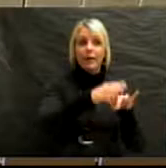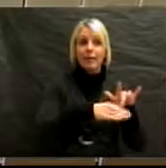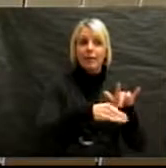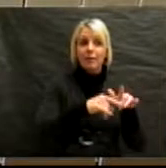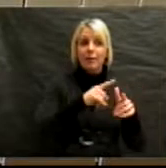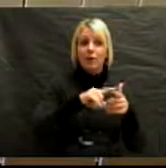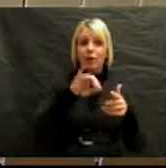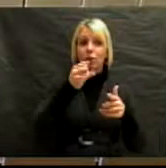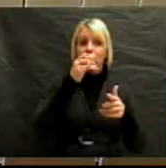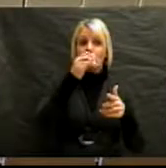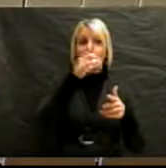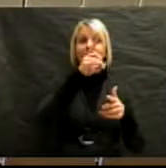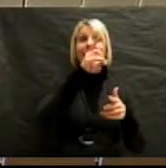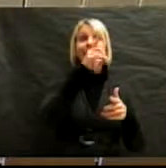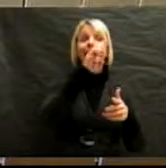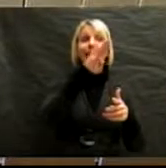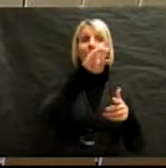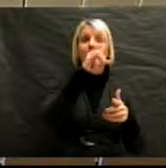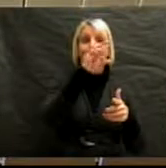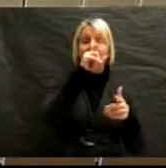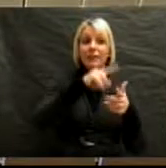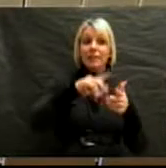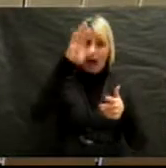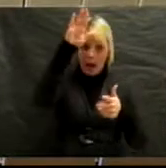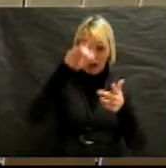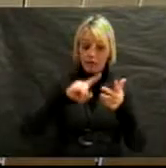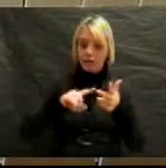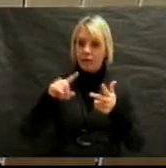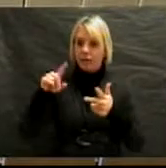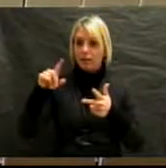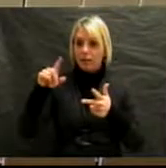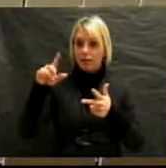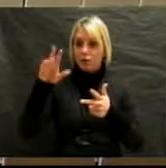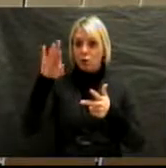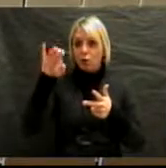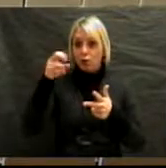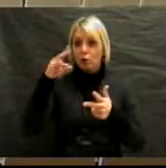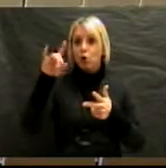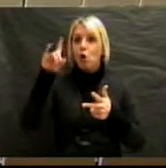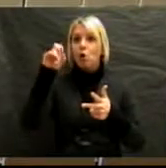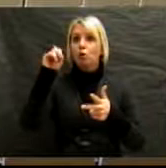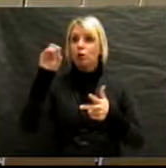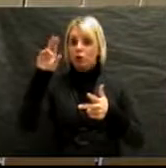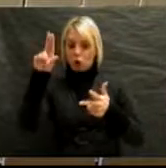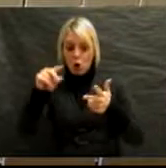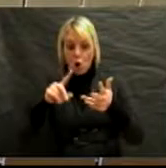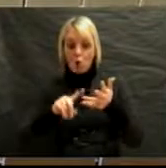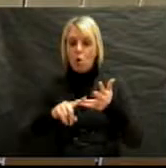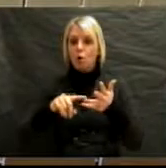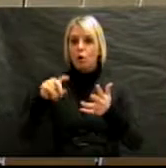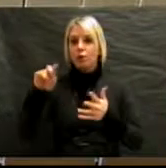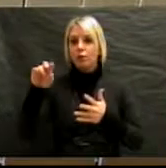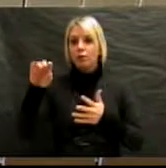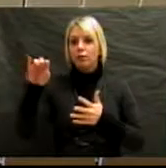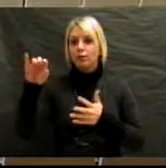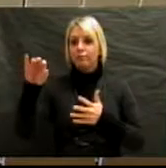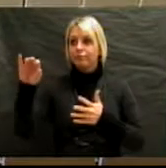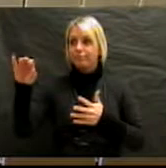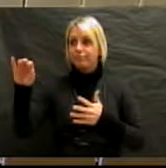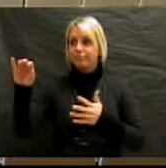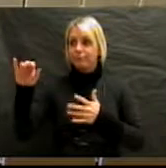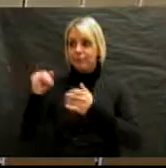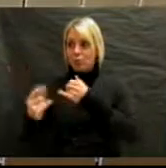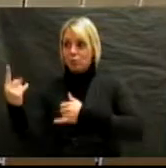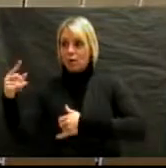Yvette Marthaler. Aye. Richard Olson. no, Jerry Robichaud. Aye. And Jason. Aye. Mr. Chairman, be